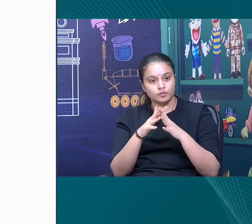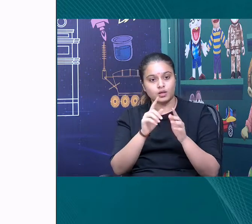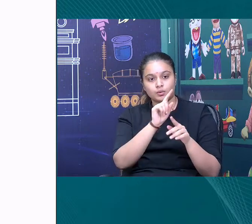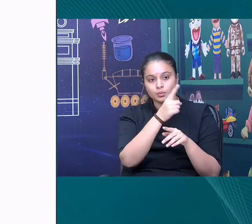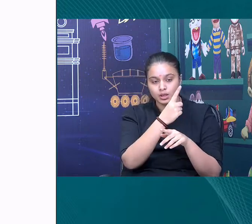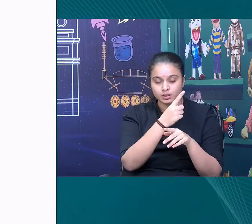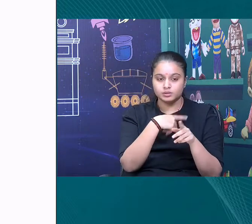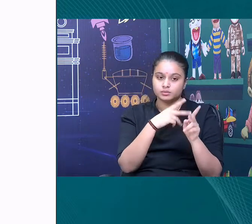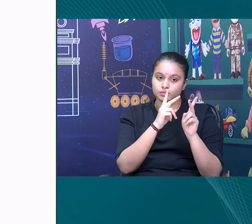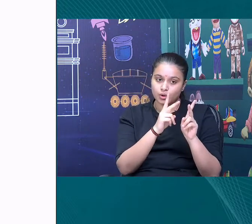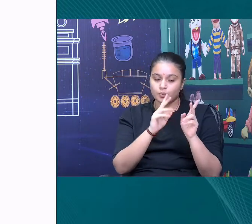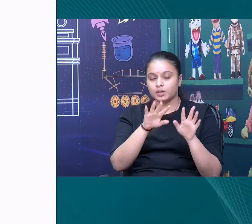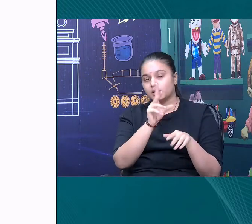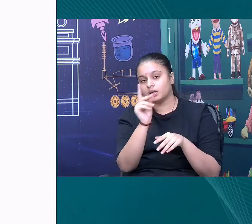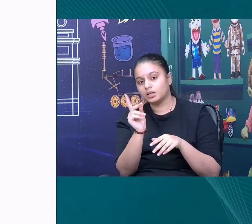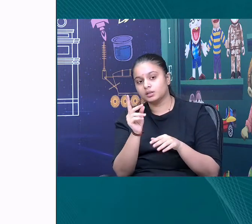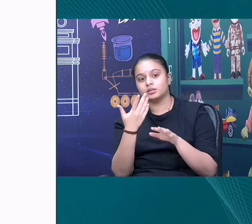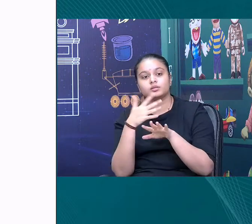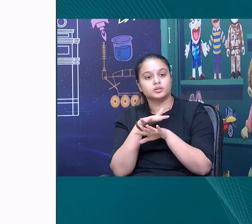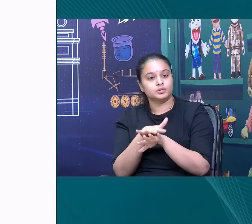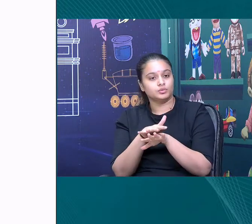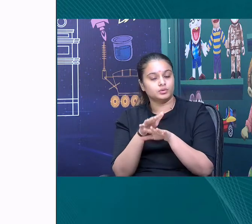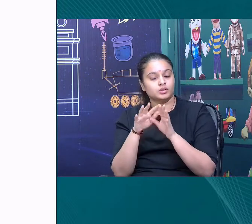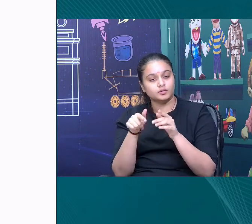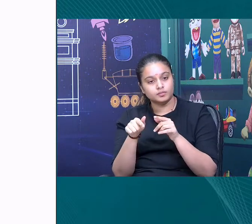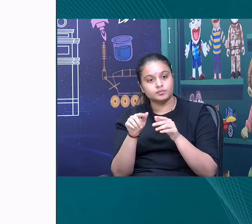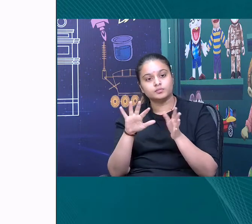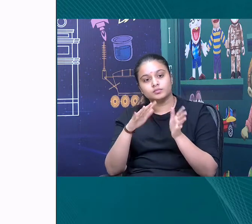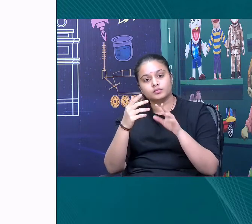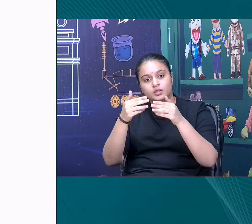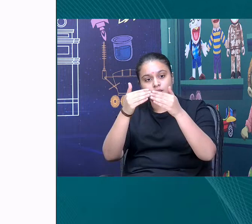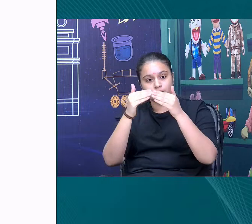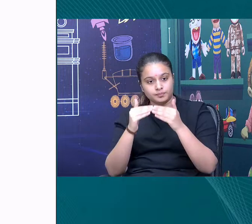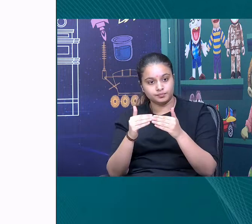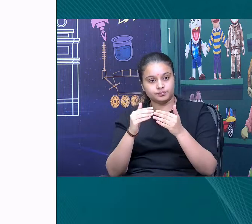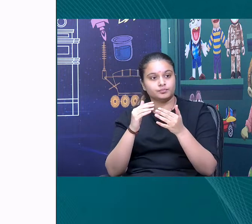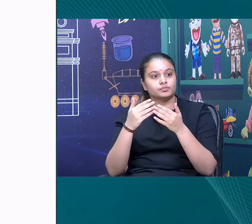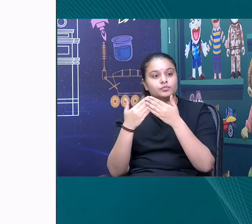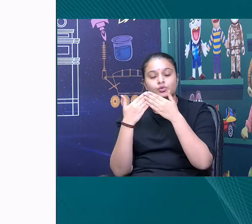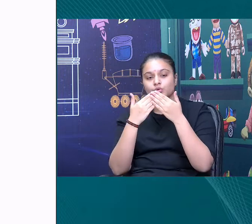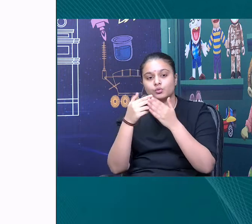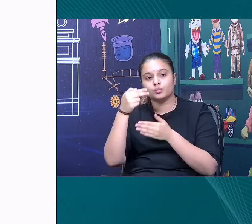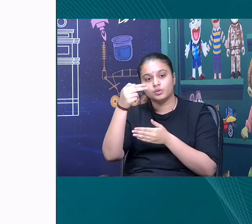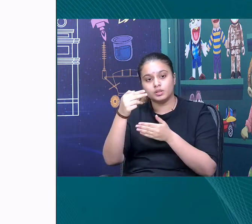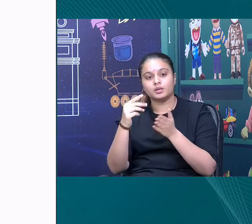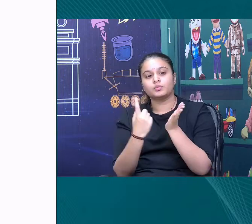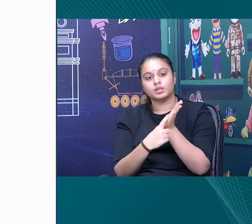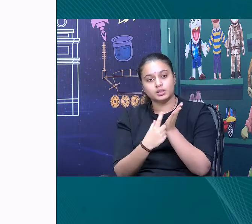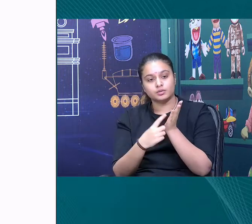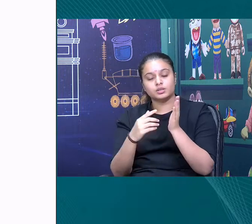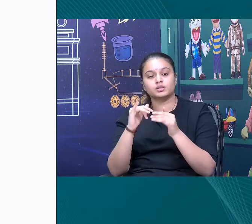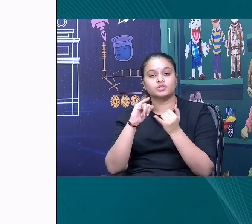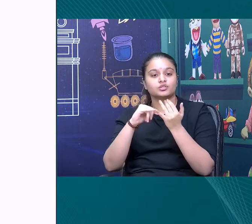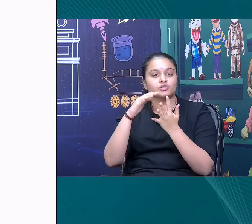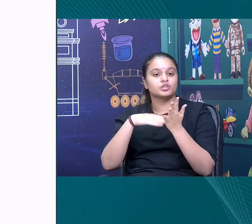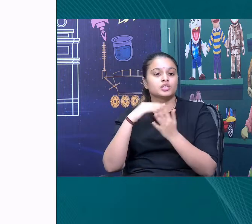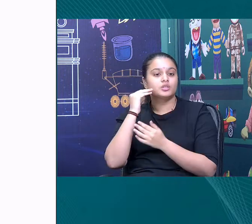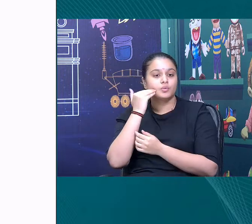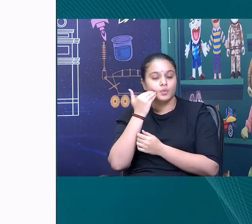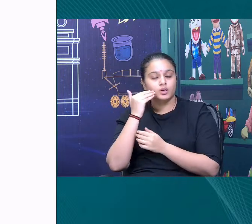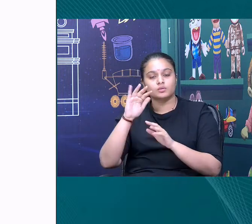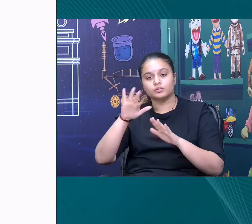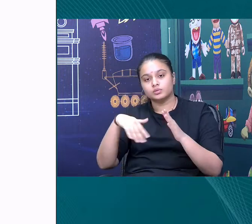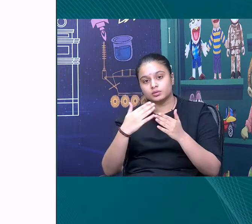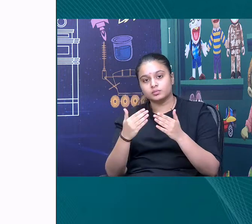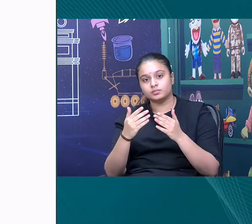is like a normal one and the another one is modified one. After your name, you have to write down your school name and address, date of the session, and